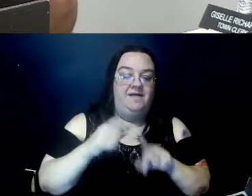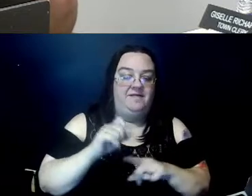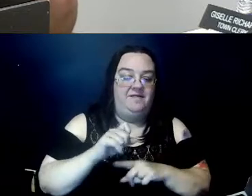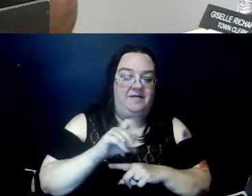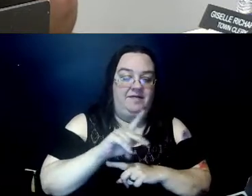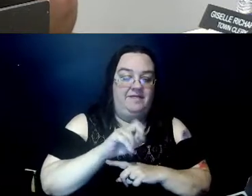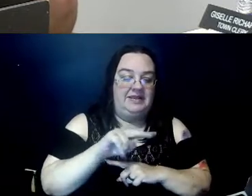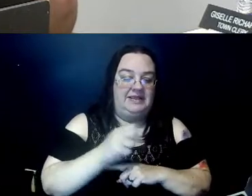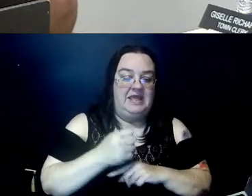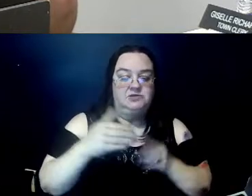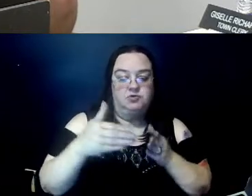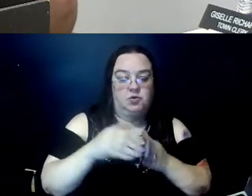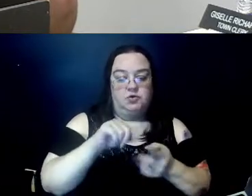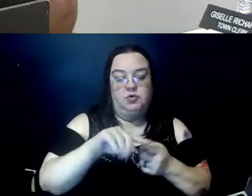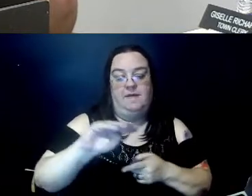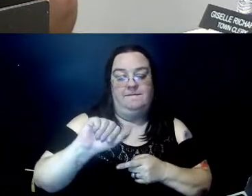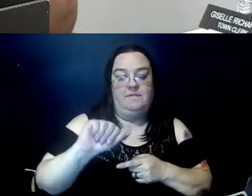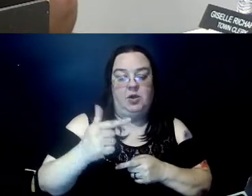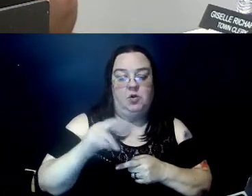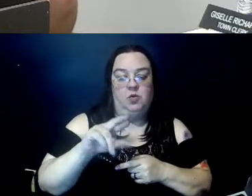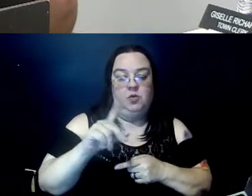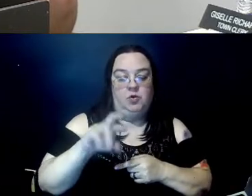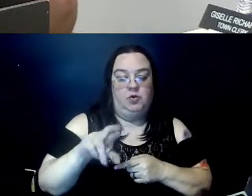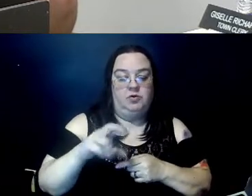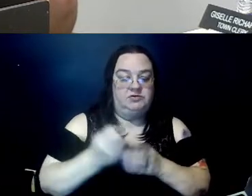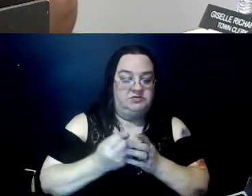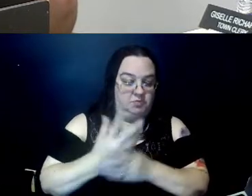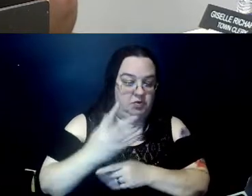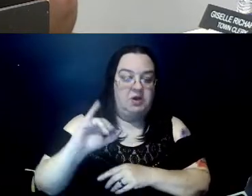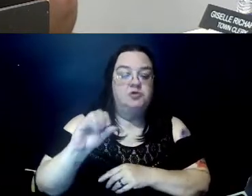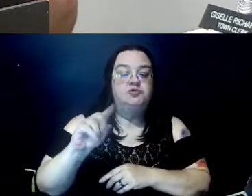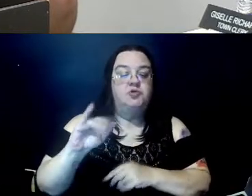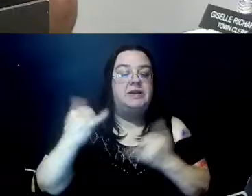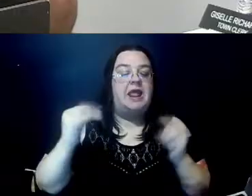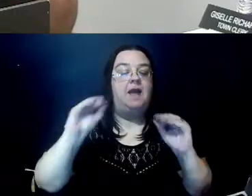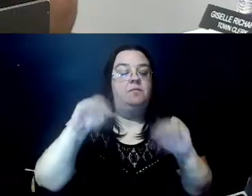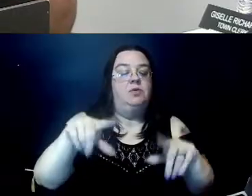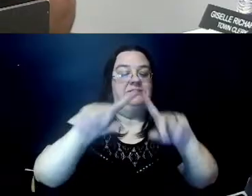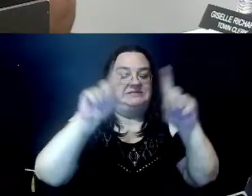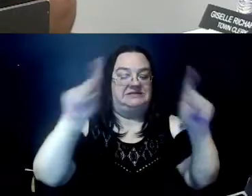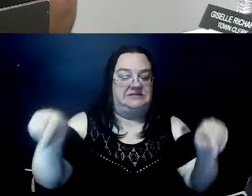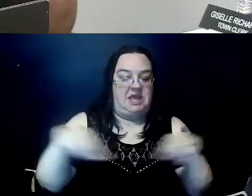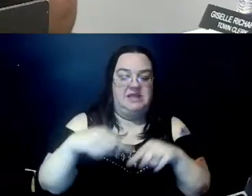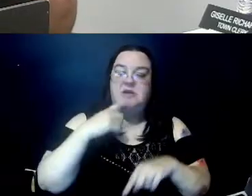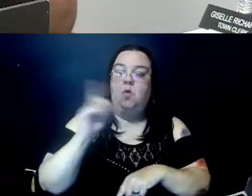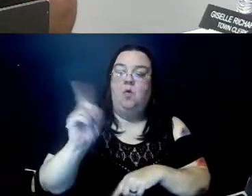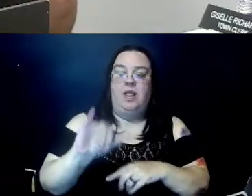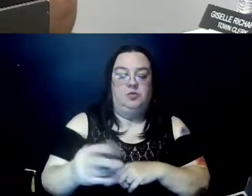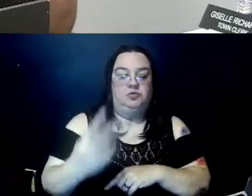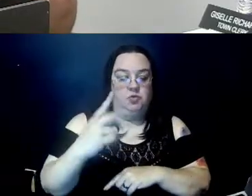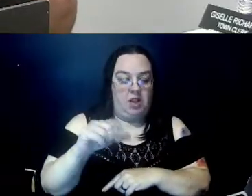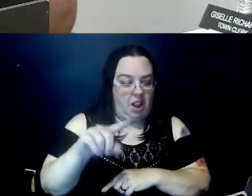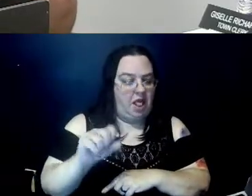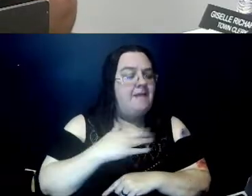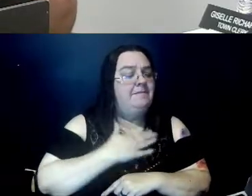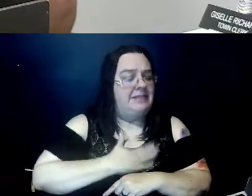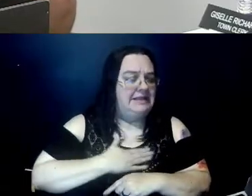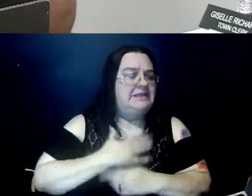Magruder Spring, Joni has now put up signs indicating where those 2 lots are. So please do visit them.